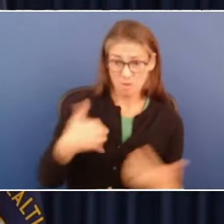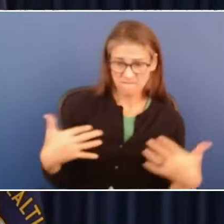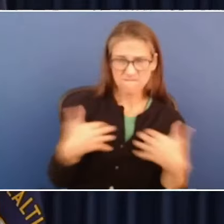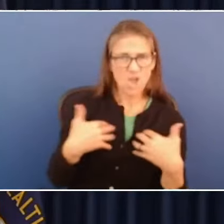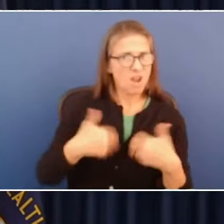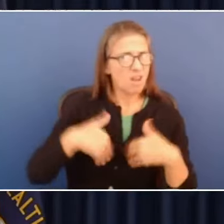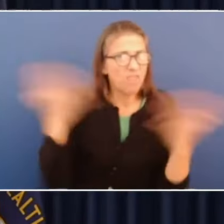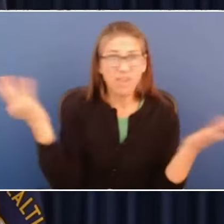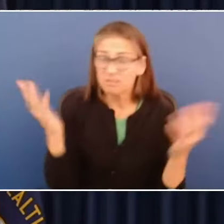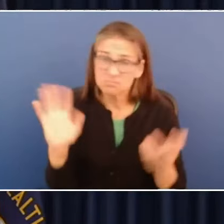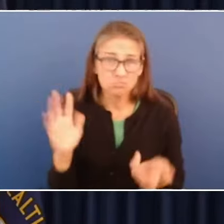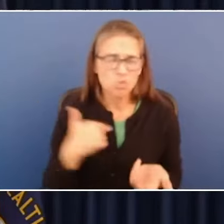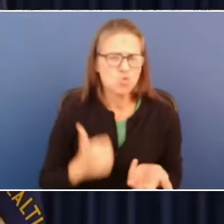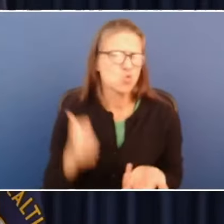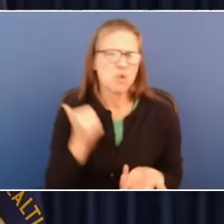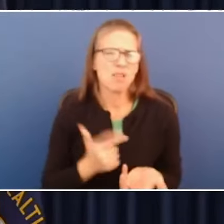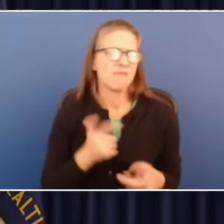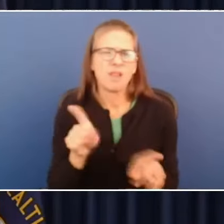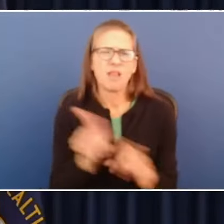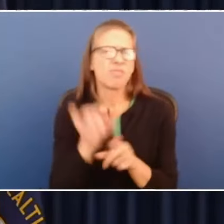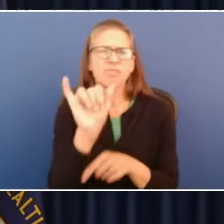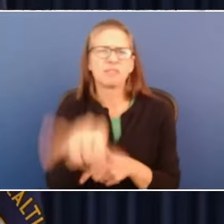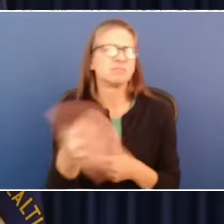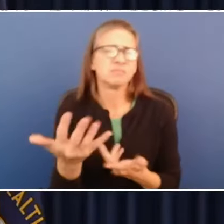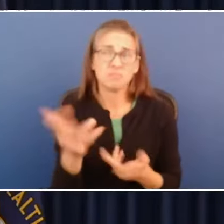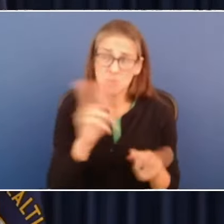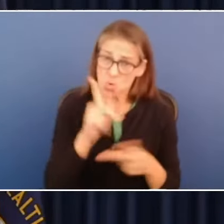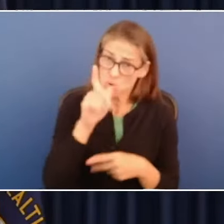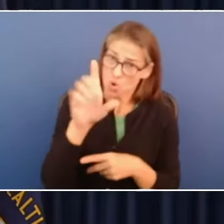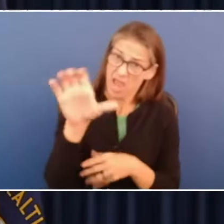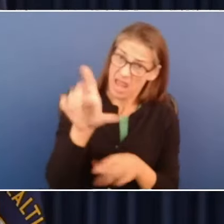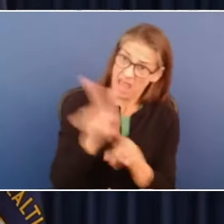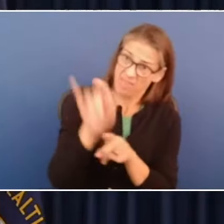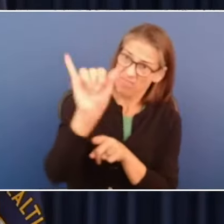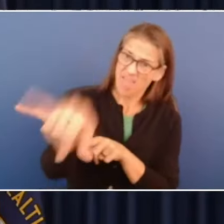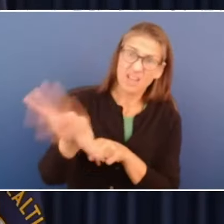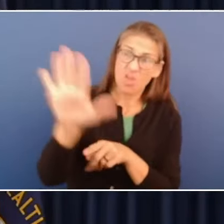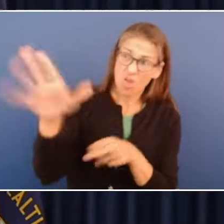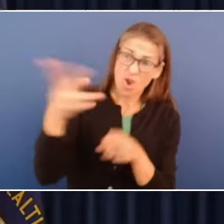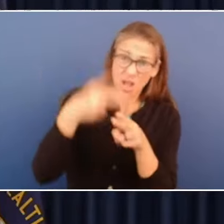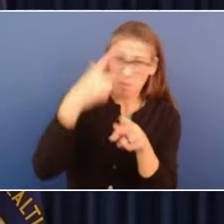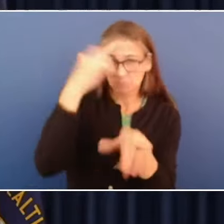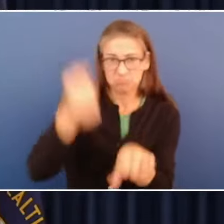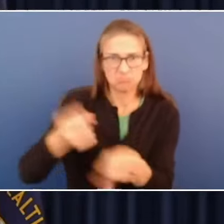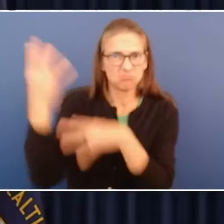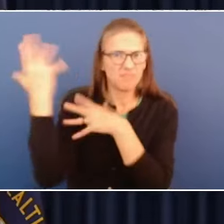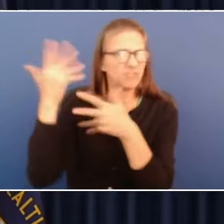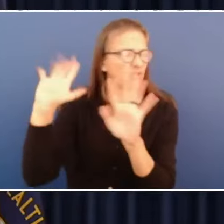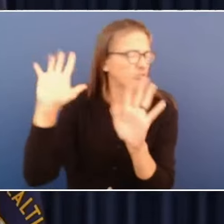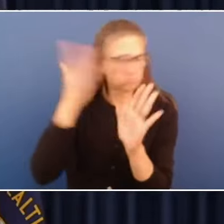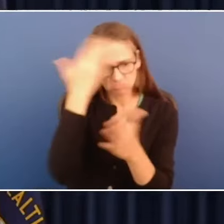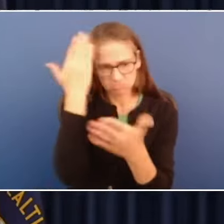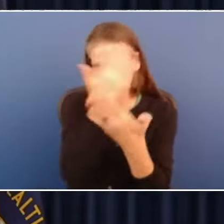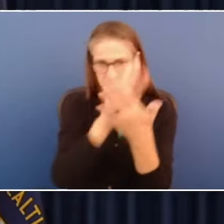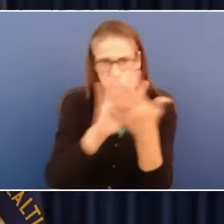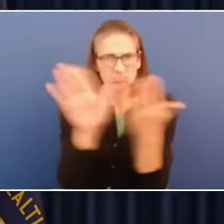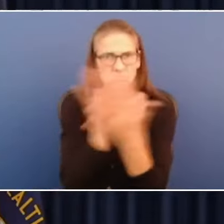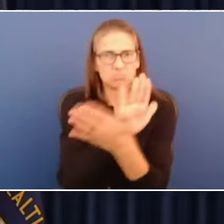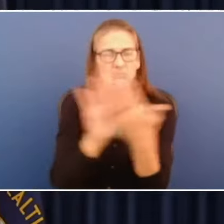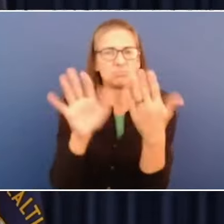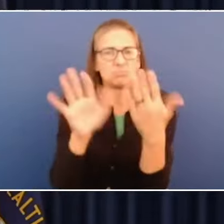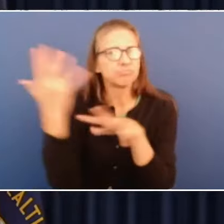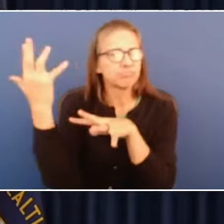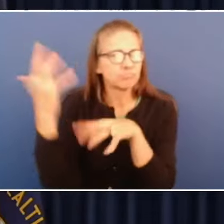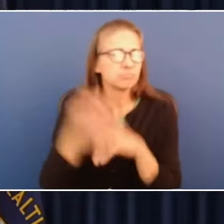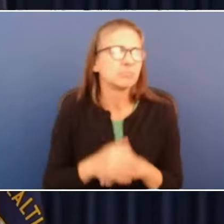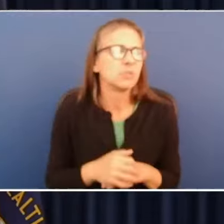These individuals that commit these acts, I hope we forget their names as fast as we can. And so I'm glad to